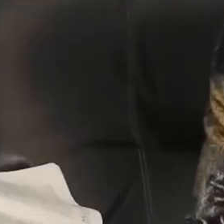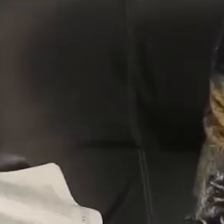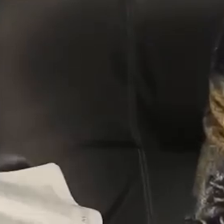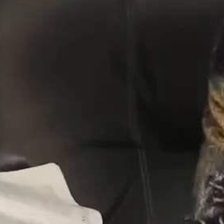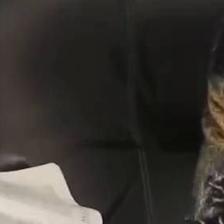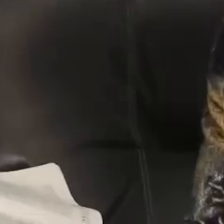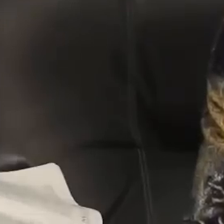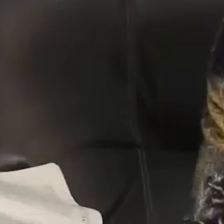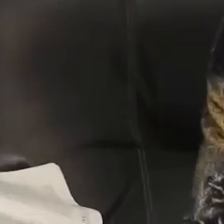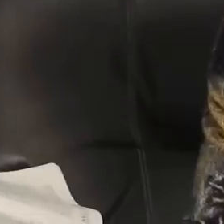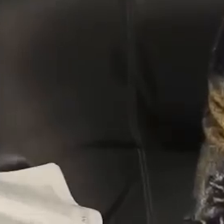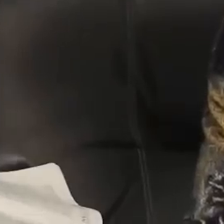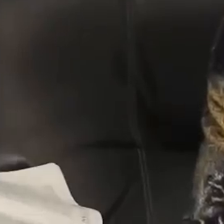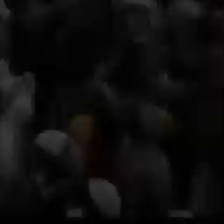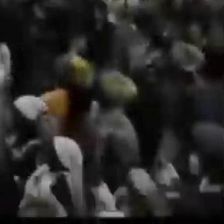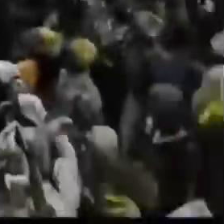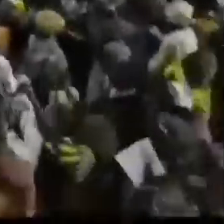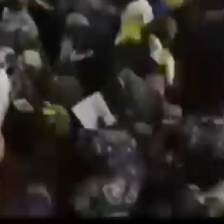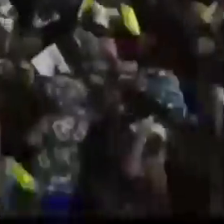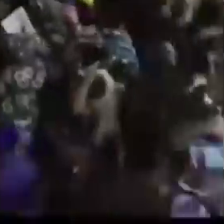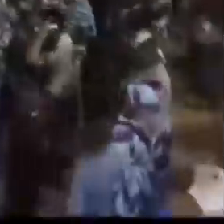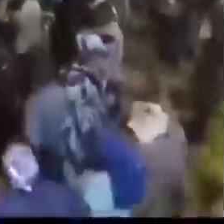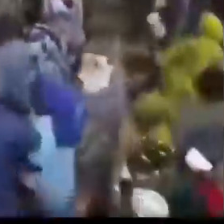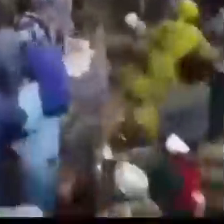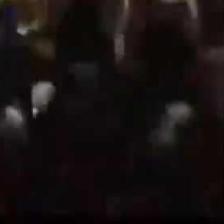be airport area. Name, Rebel.